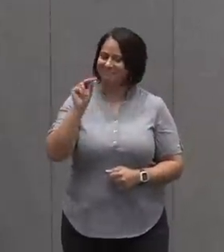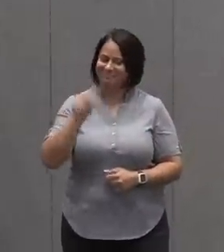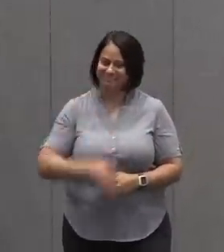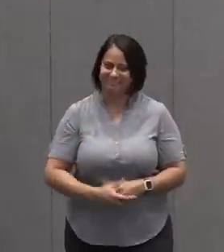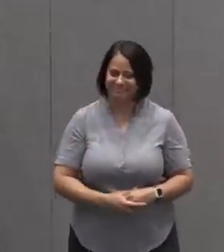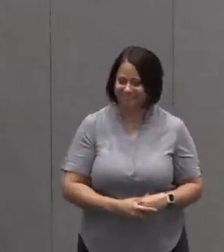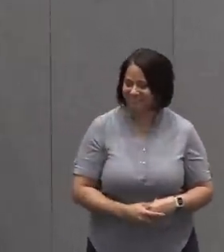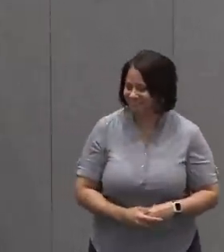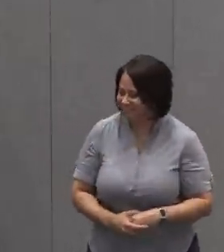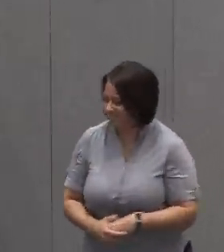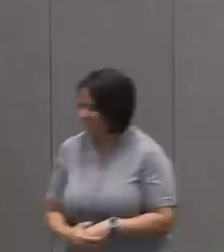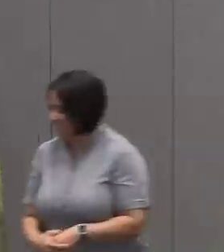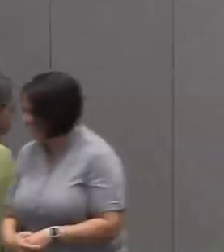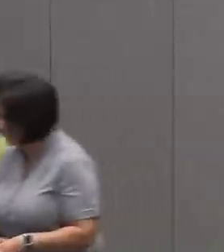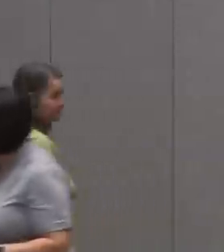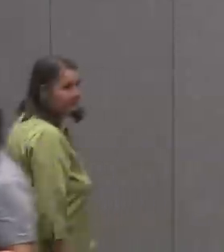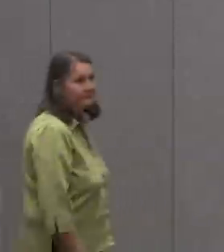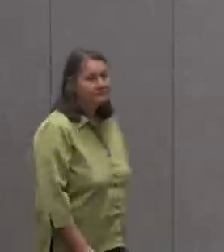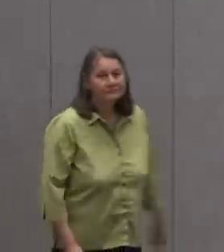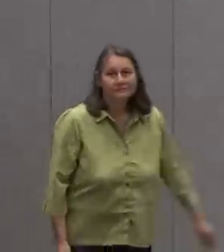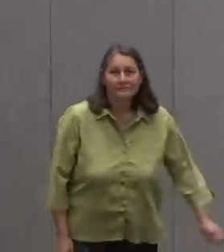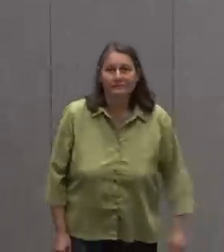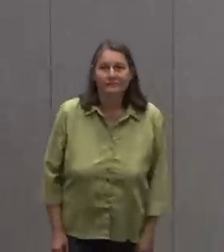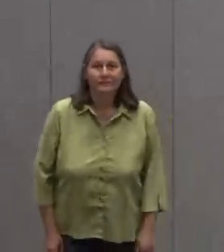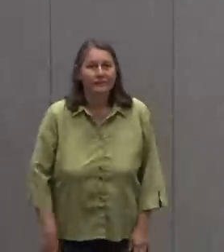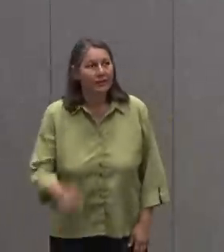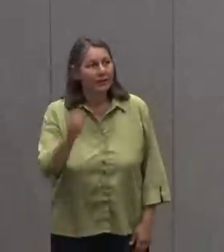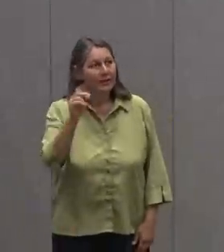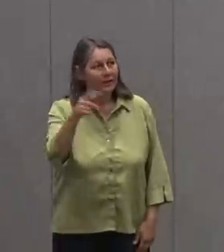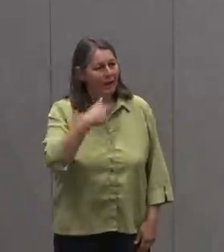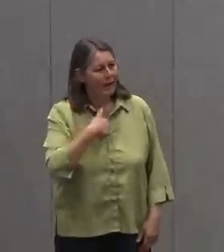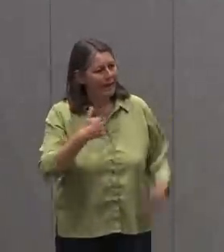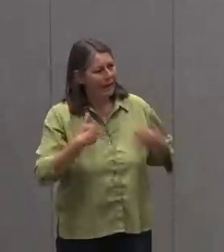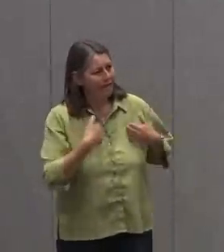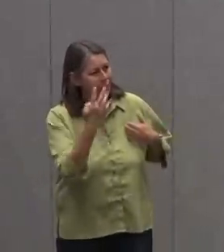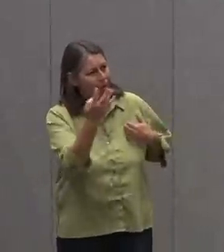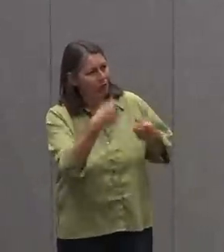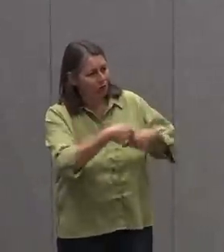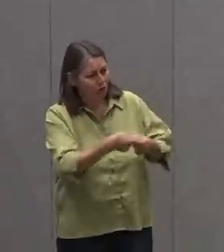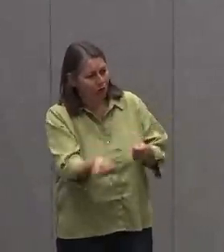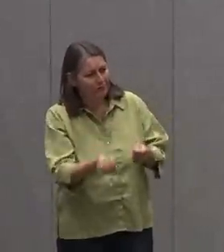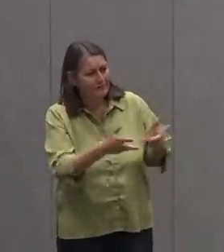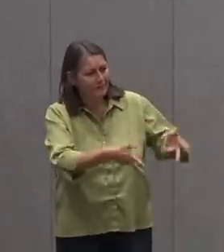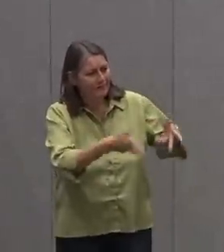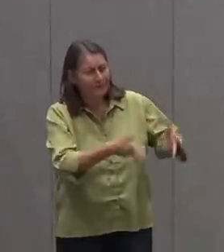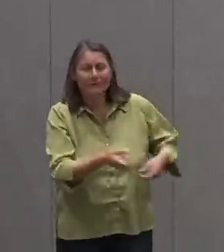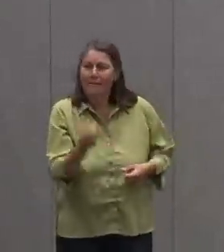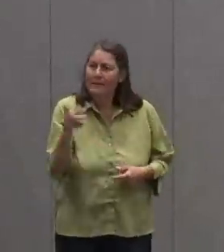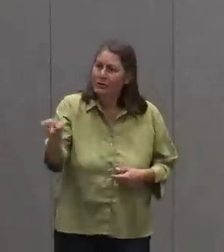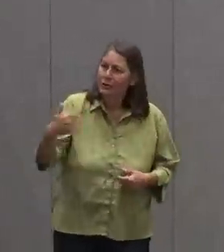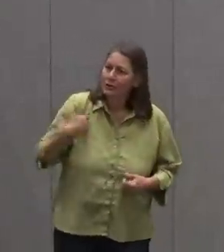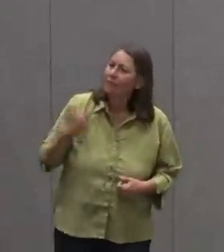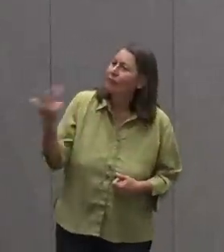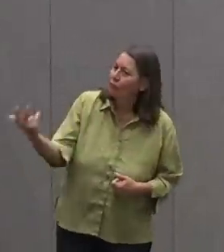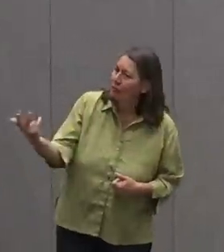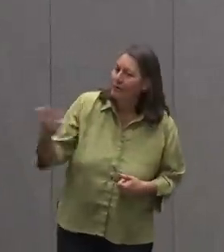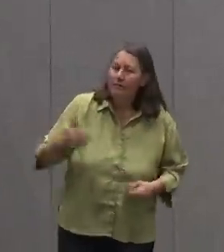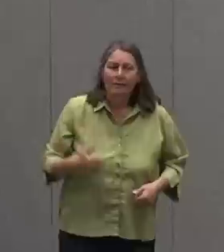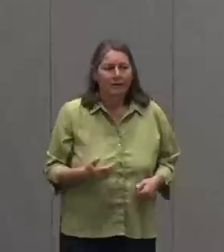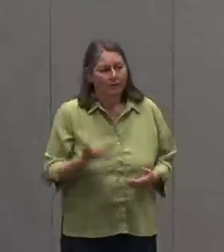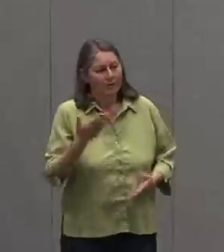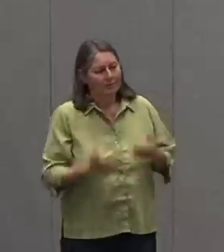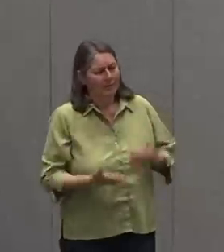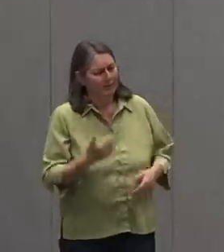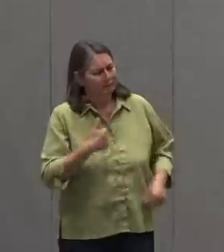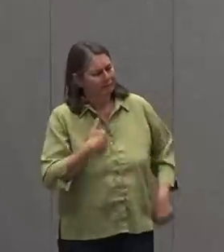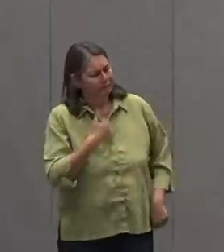All right. Actually, I have 4 cards left. How many cards do you have? I have 3. You have 3. Oh, we must have not dealt it right. But I'm going to throw that one